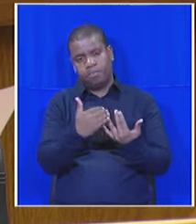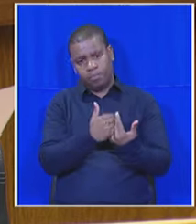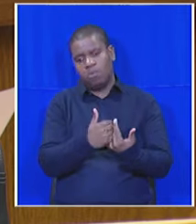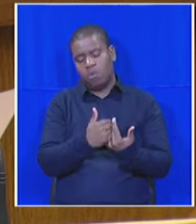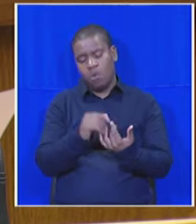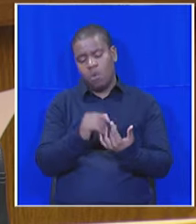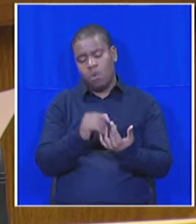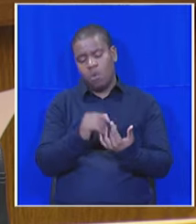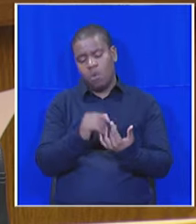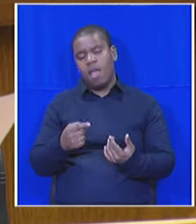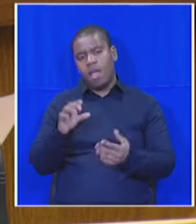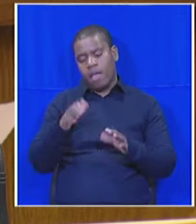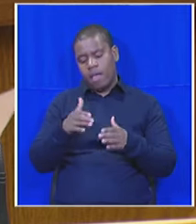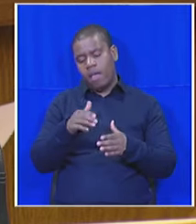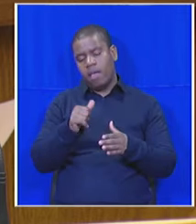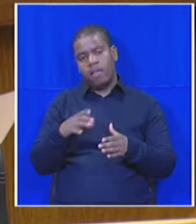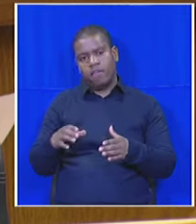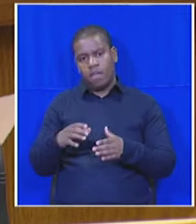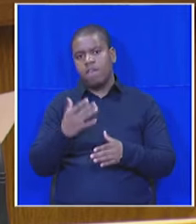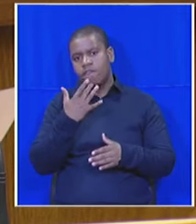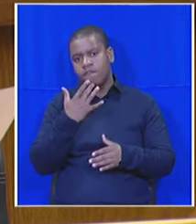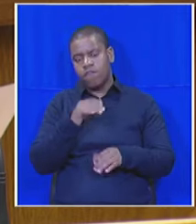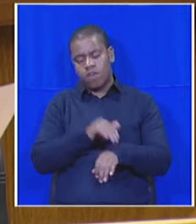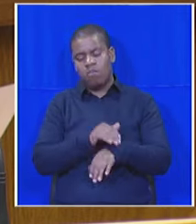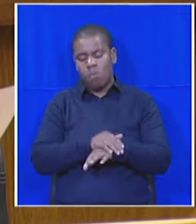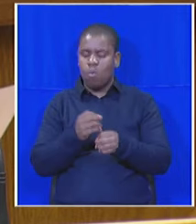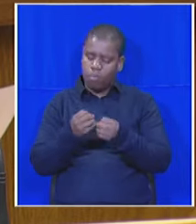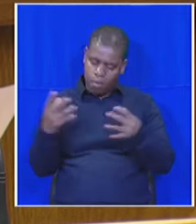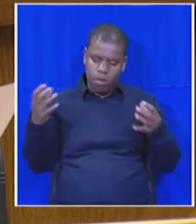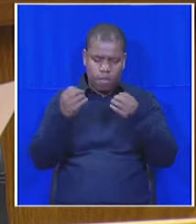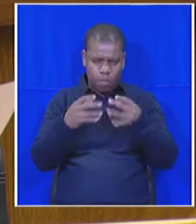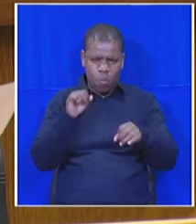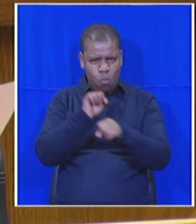cadres. The DA government in Cape Town has created tens of thousands of work